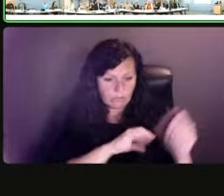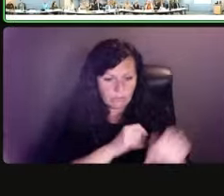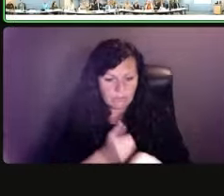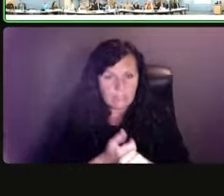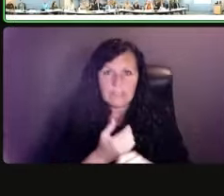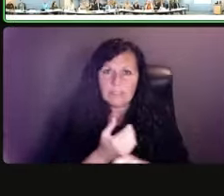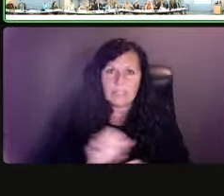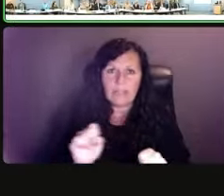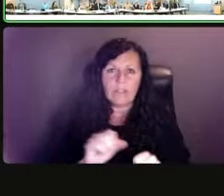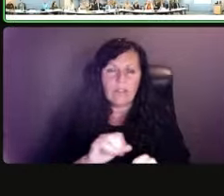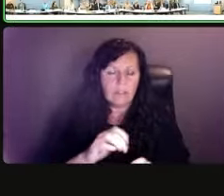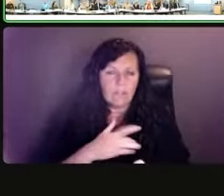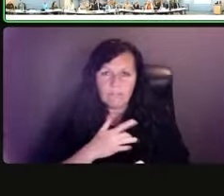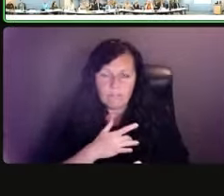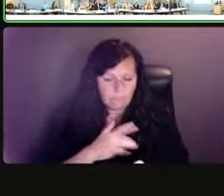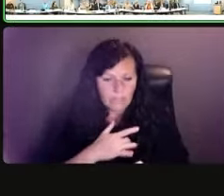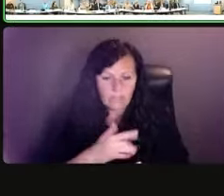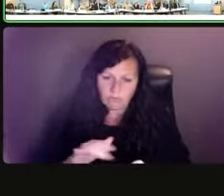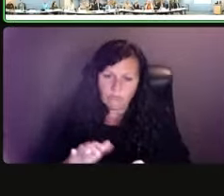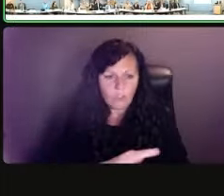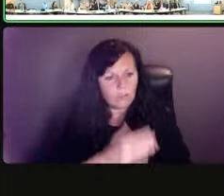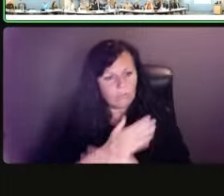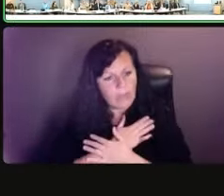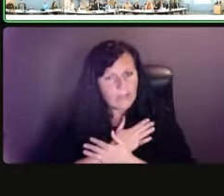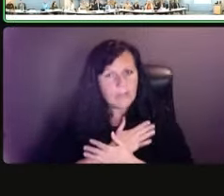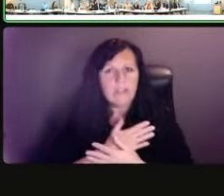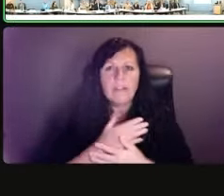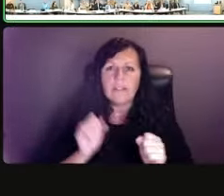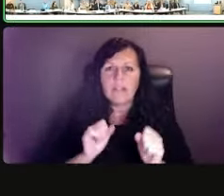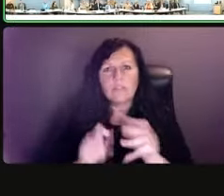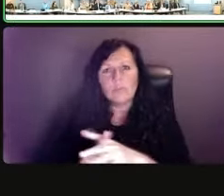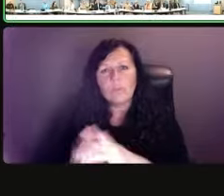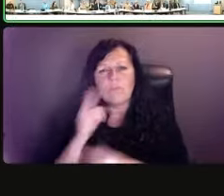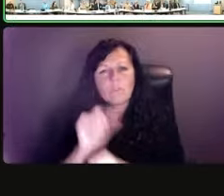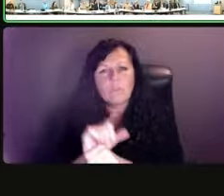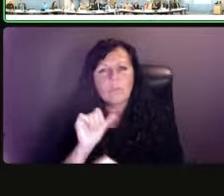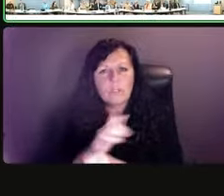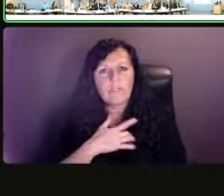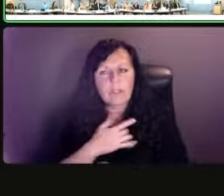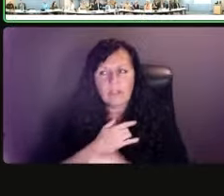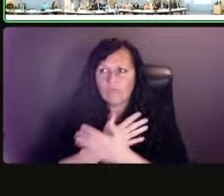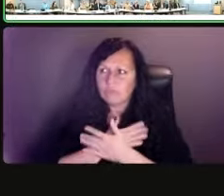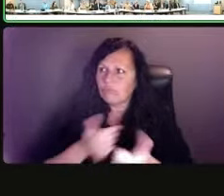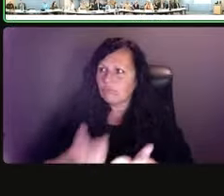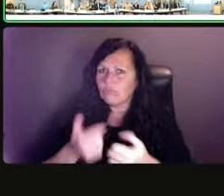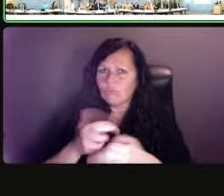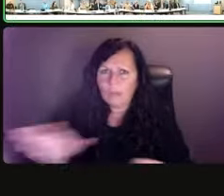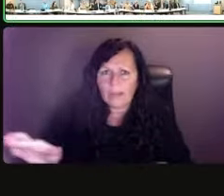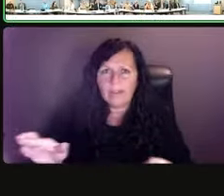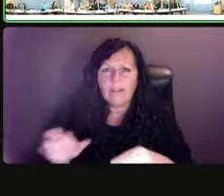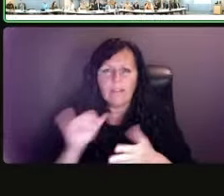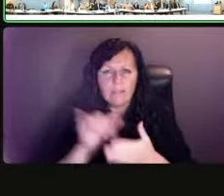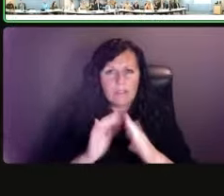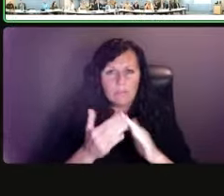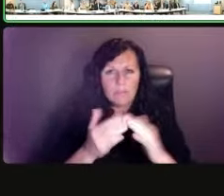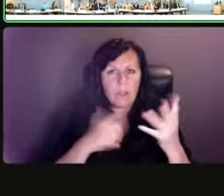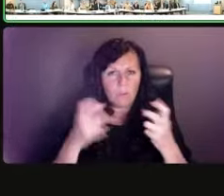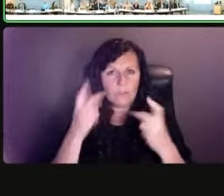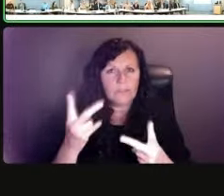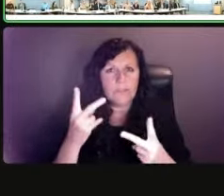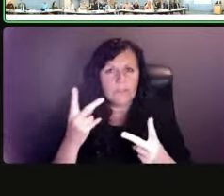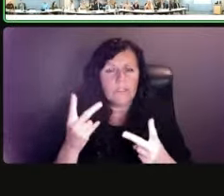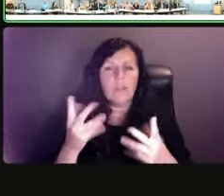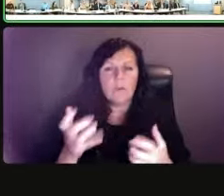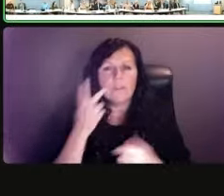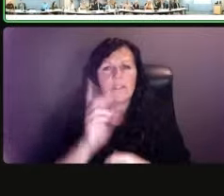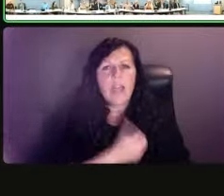you know, able to be at work and focused fully on the work. That is a community that I want to see our police force